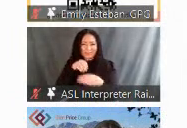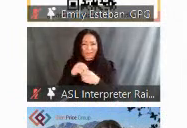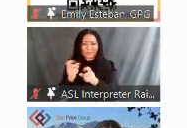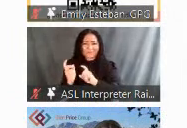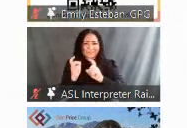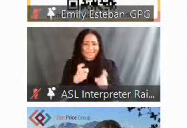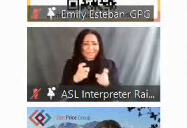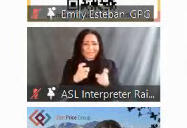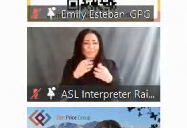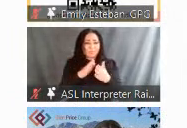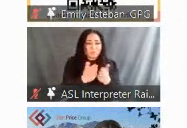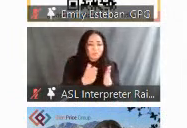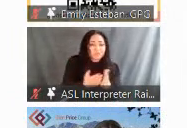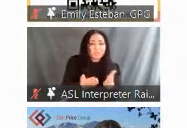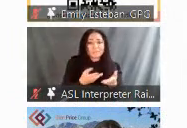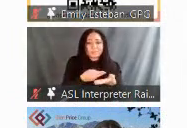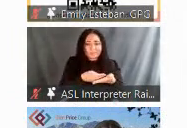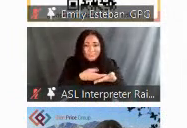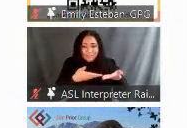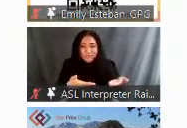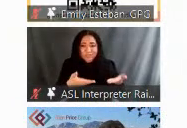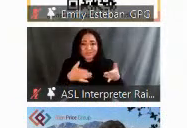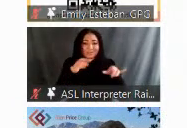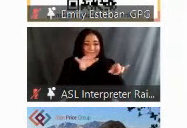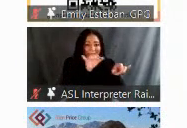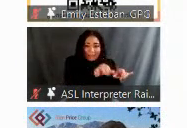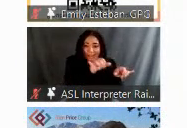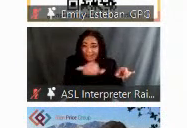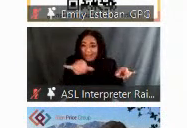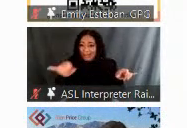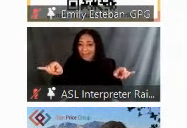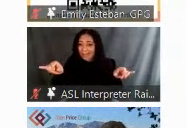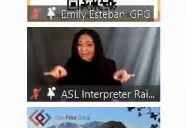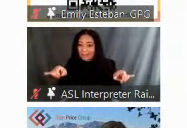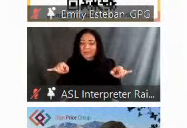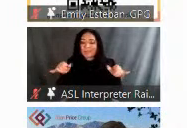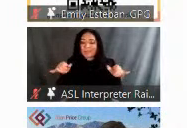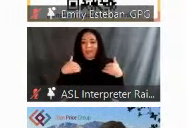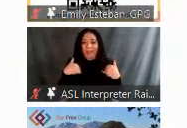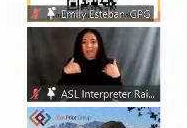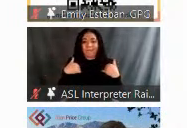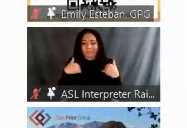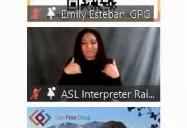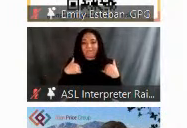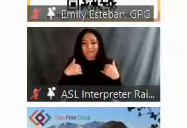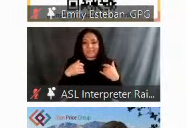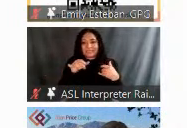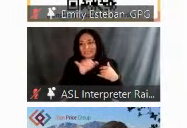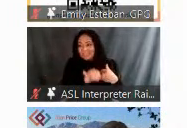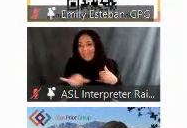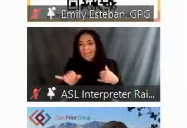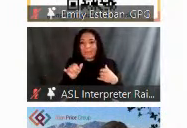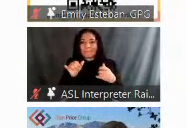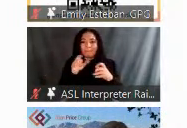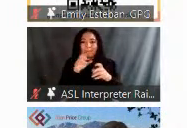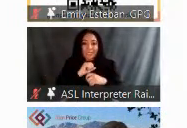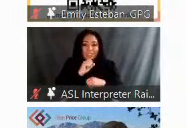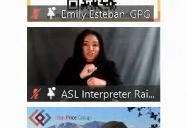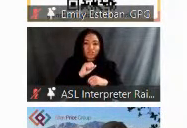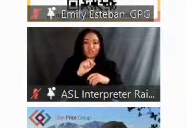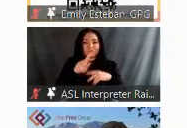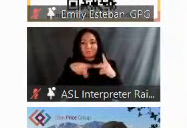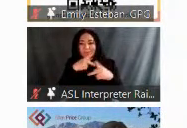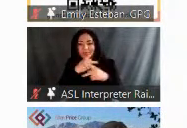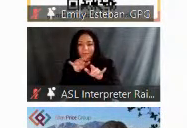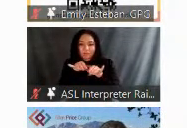material, that everybody on the same level, that have the same kind of children or age, given the same